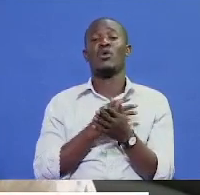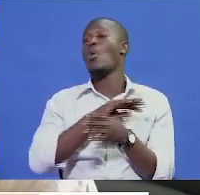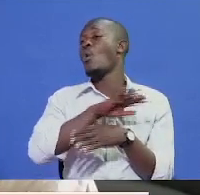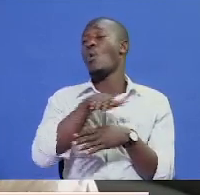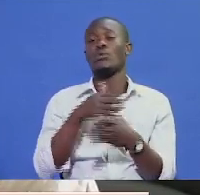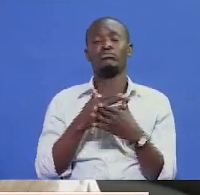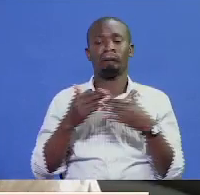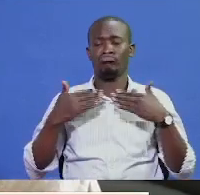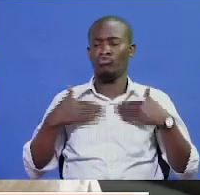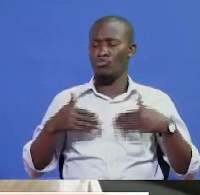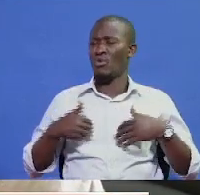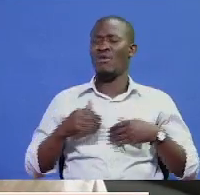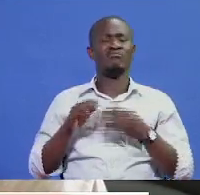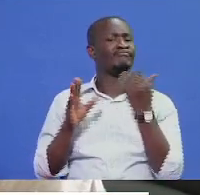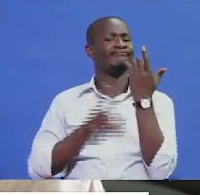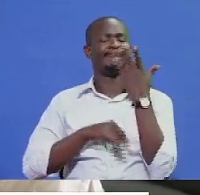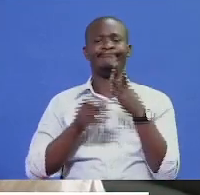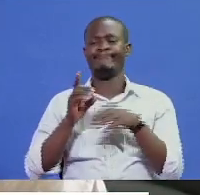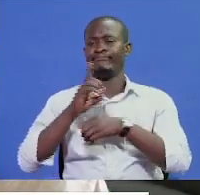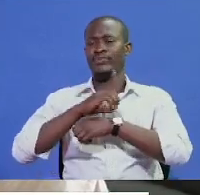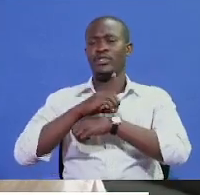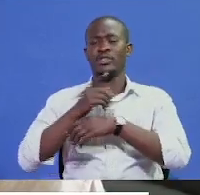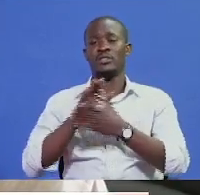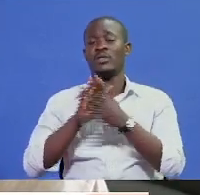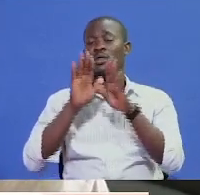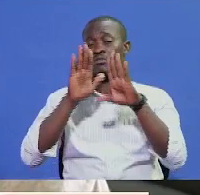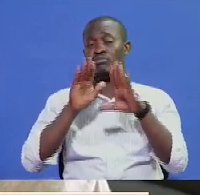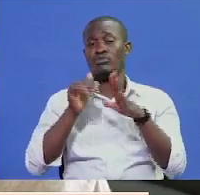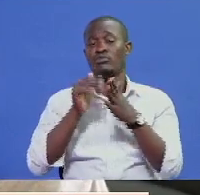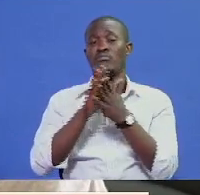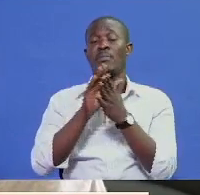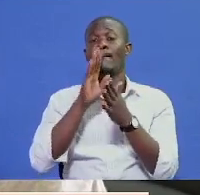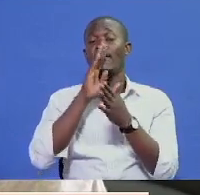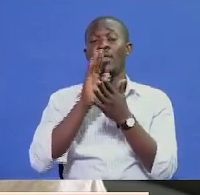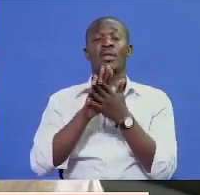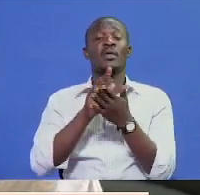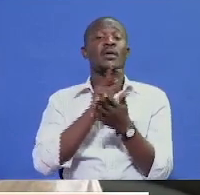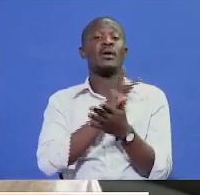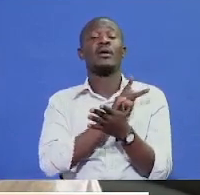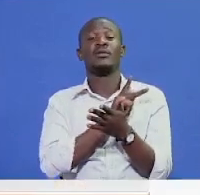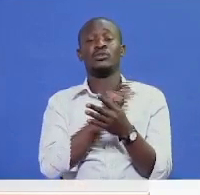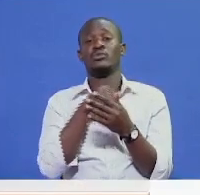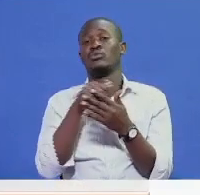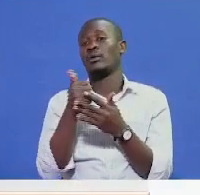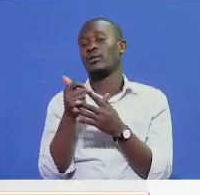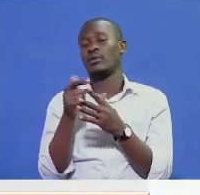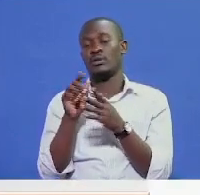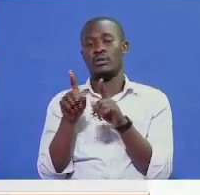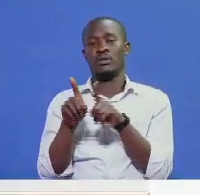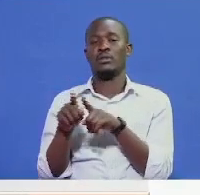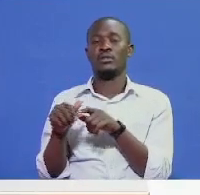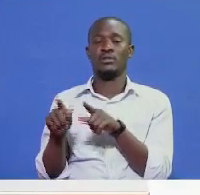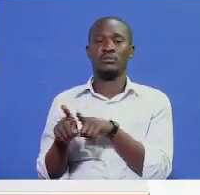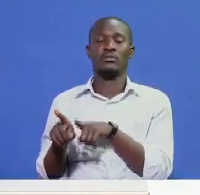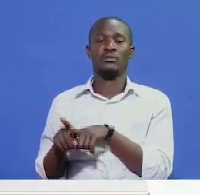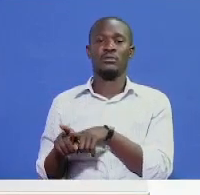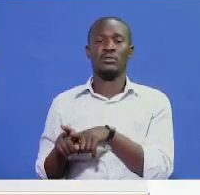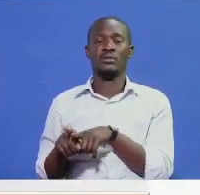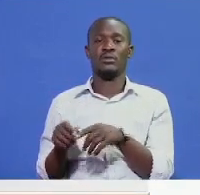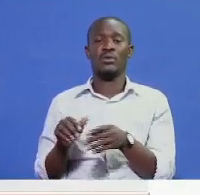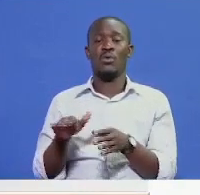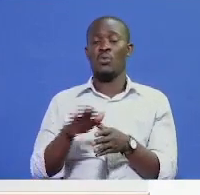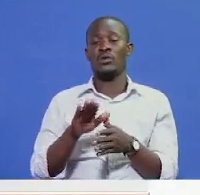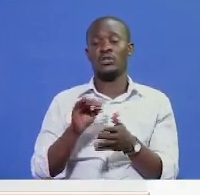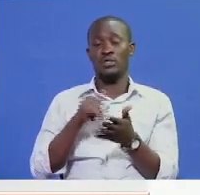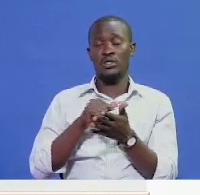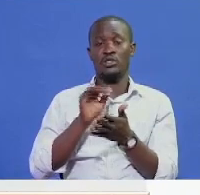we have bad days, right? But the important thing is to be kind to yourself and to be kind to others. Bila shaka tazamaji, uwanja ni